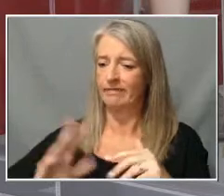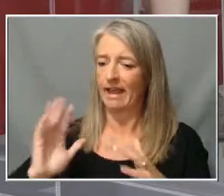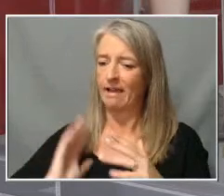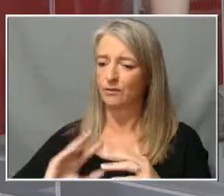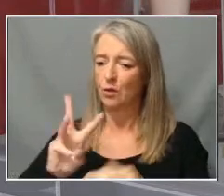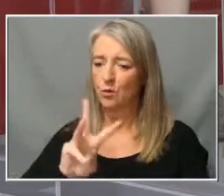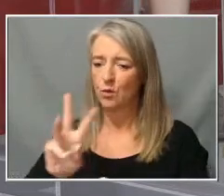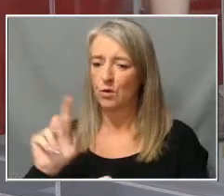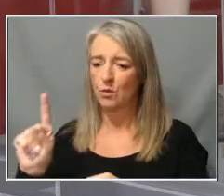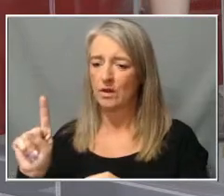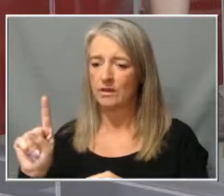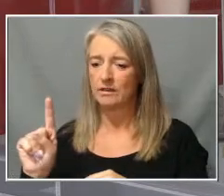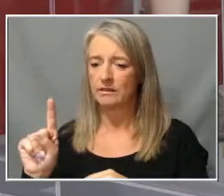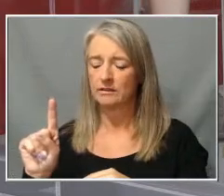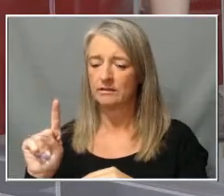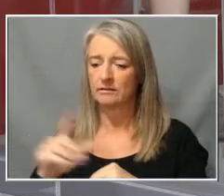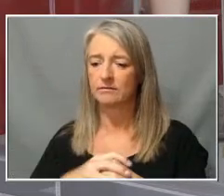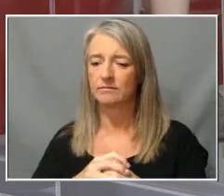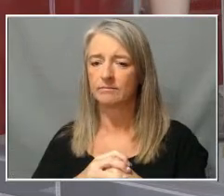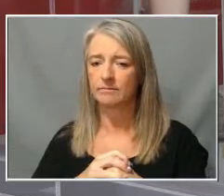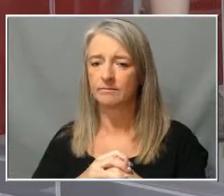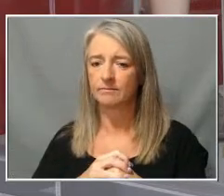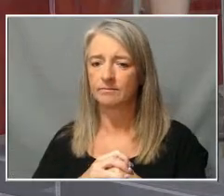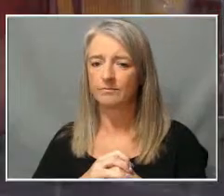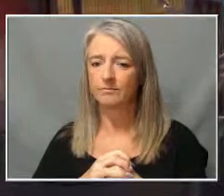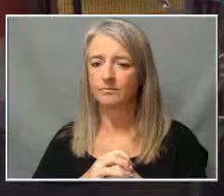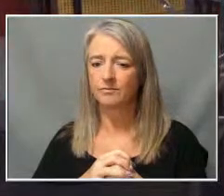there's very few, if any, limits.